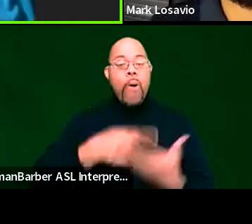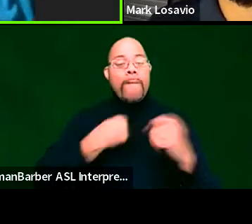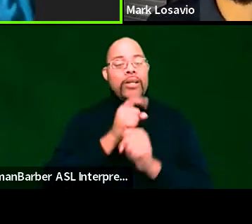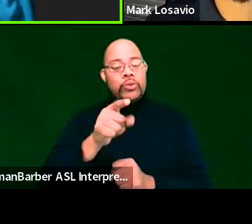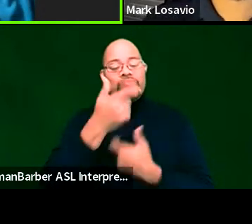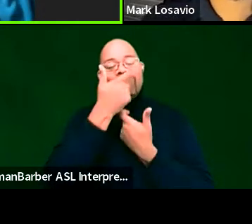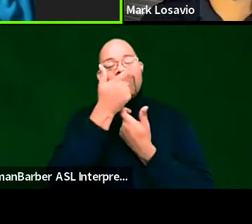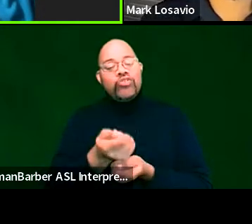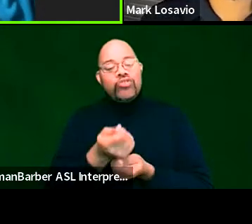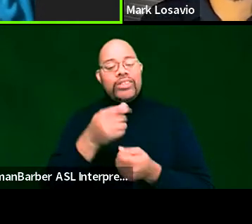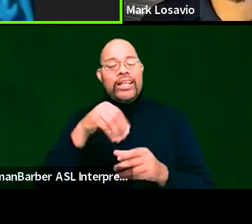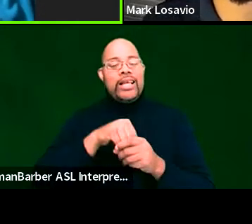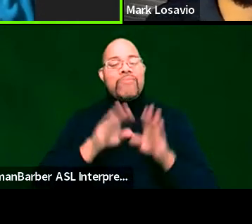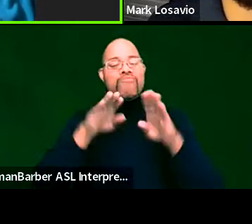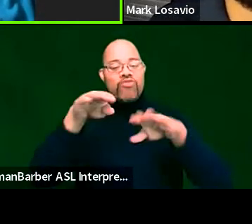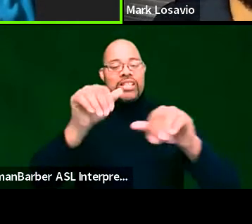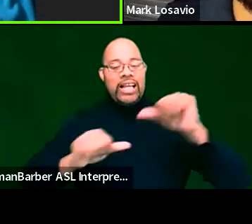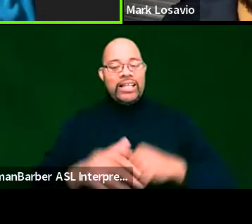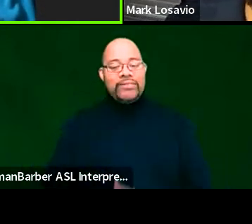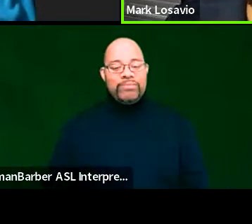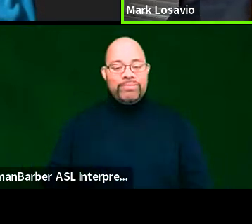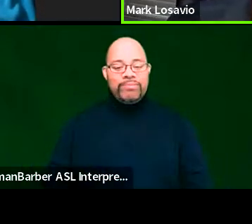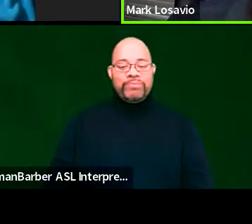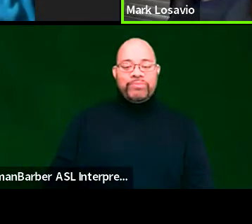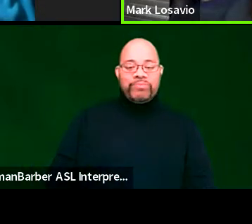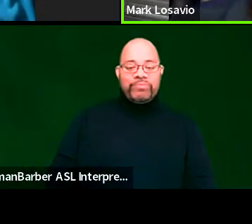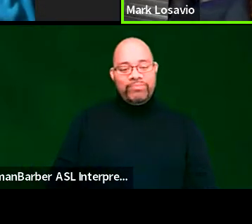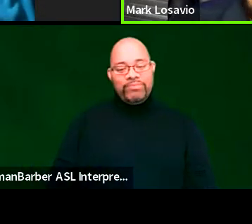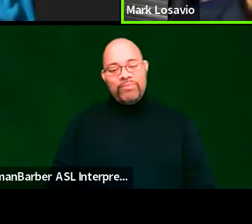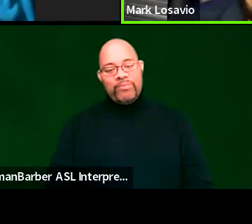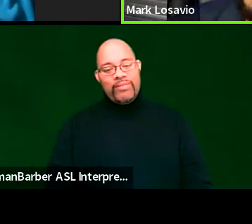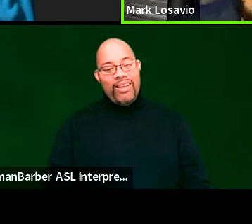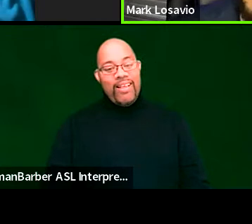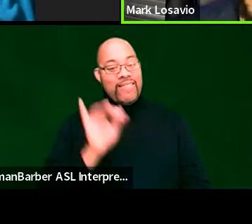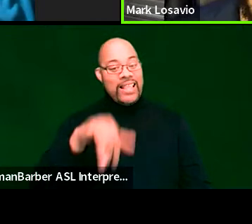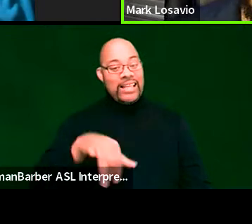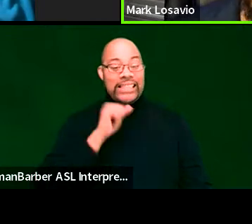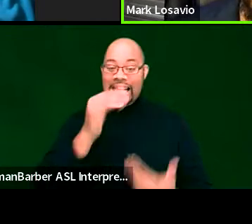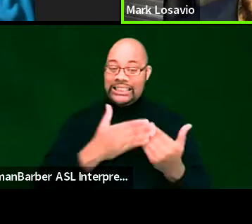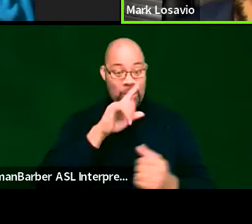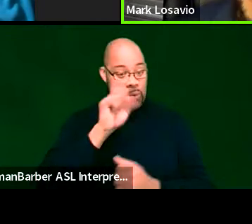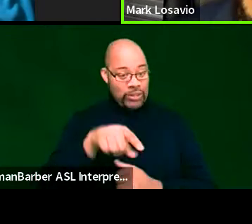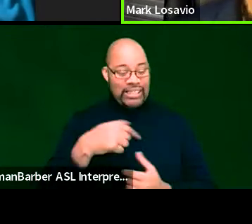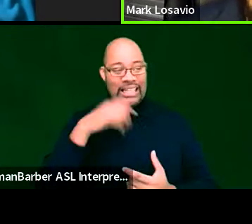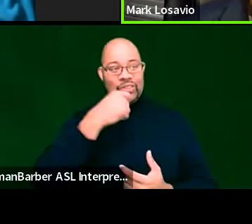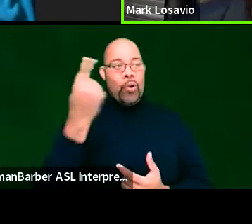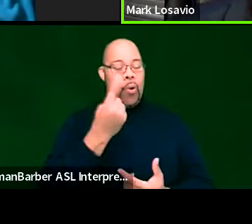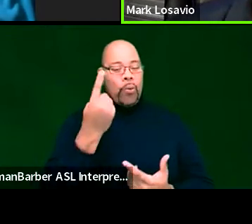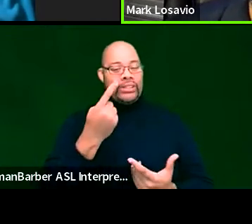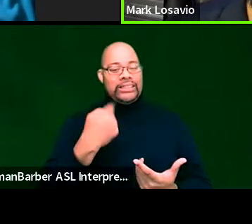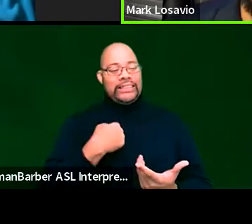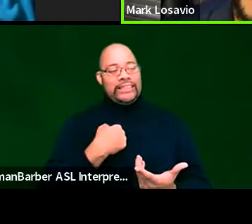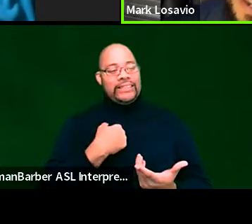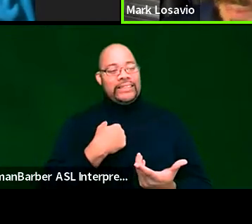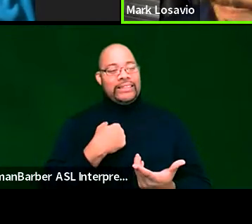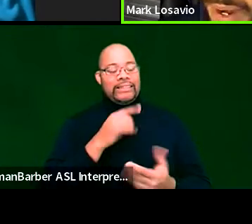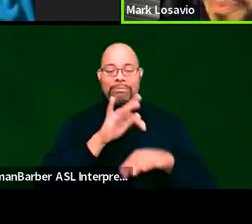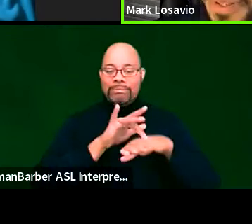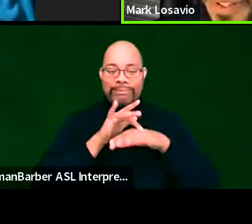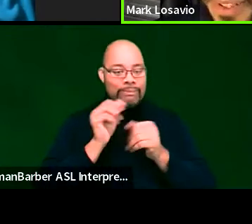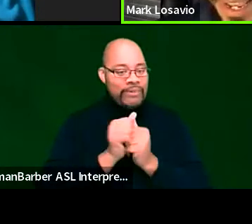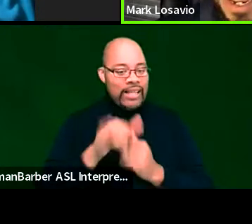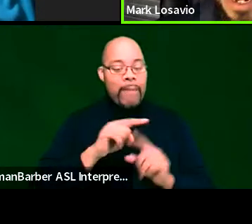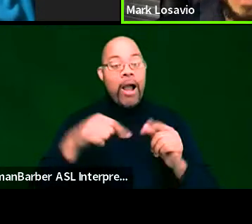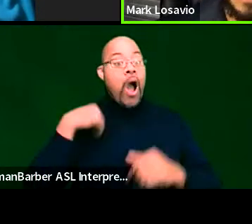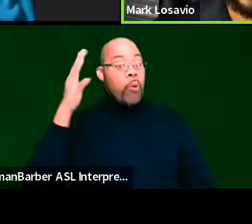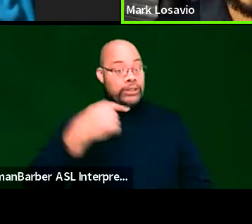you interested in marine science? That's not an easy question. I guess I've always kind of been obsessed with it, but I